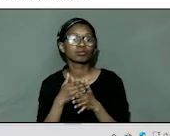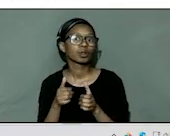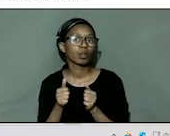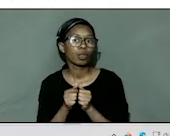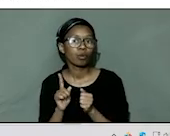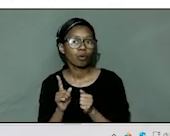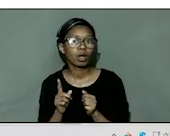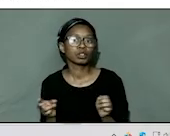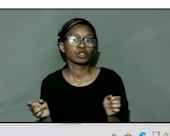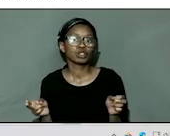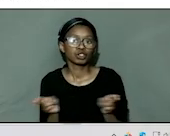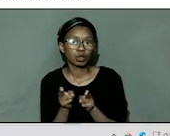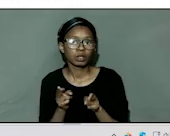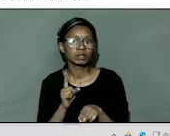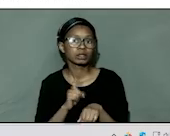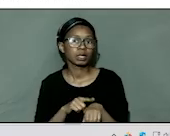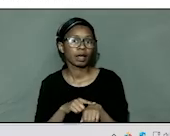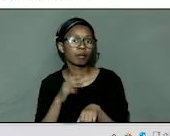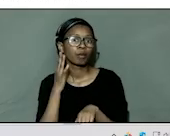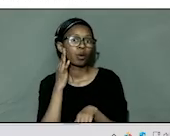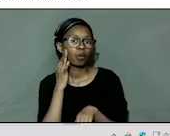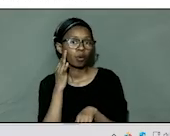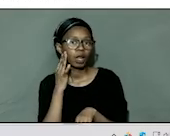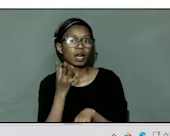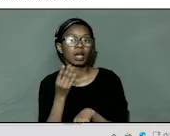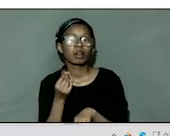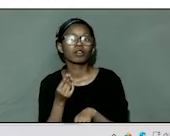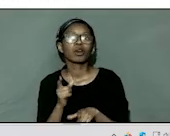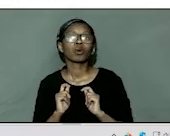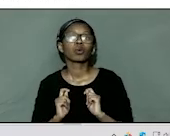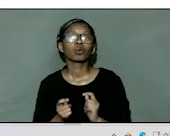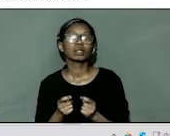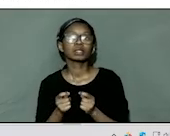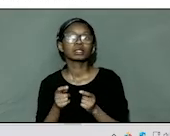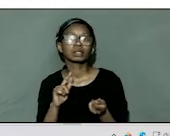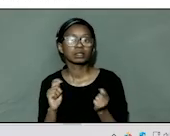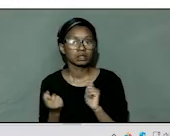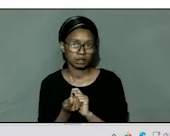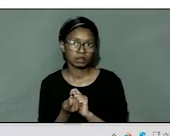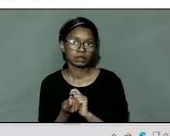time where there is rapid change through